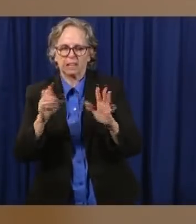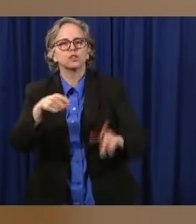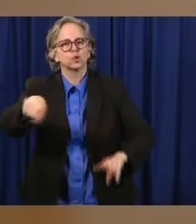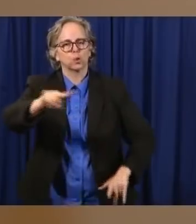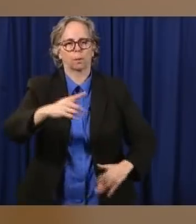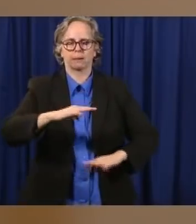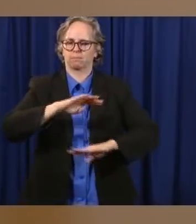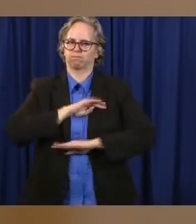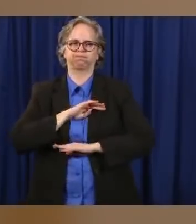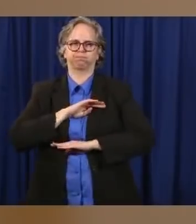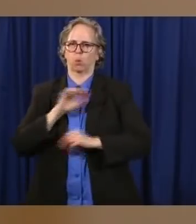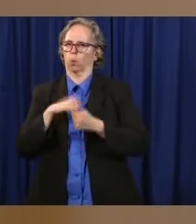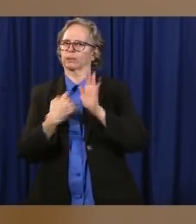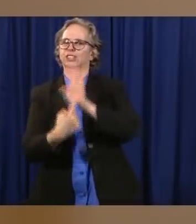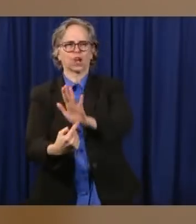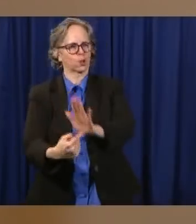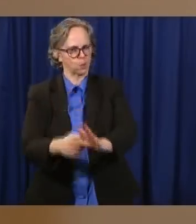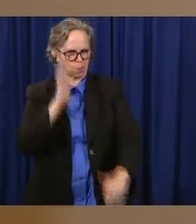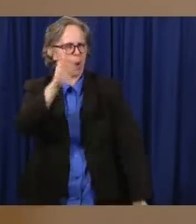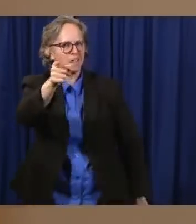Thank you.